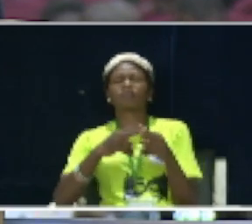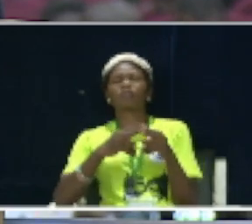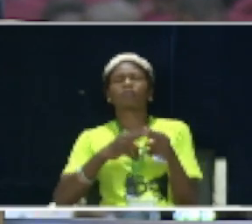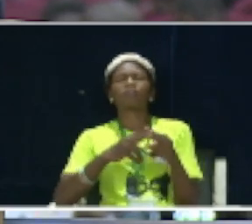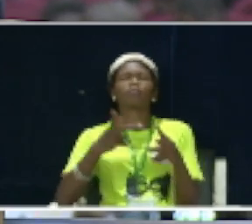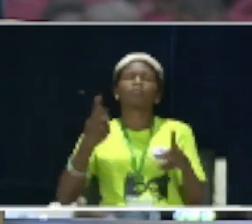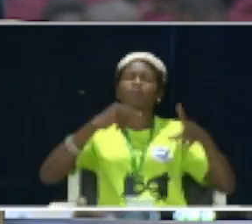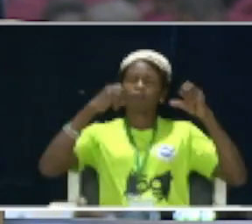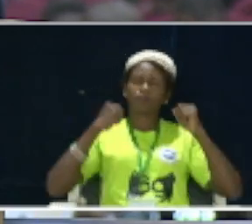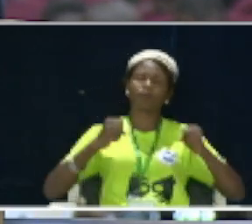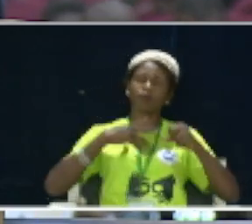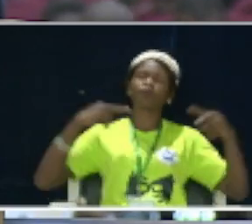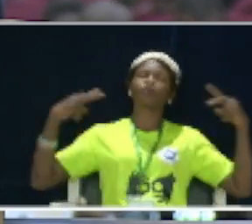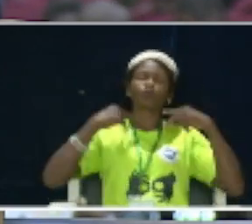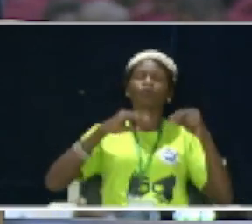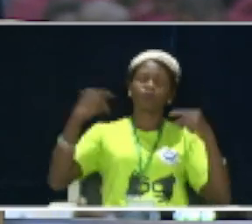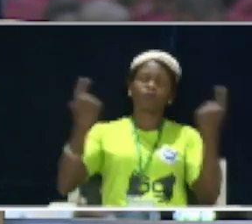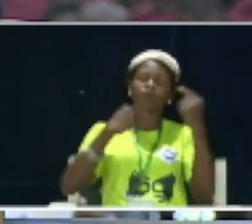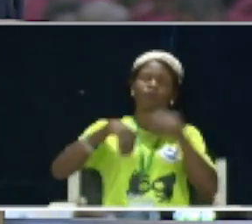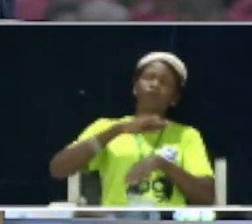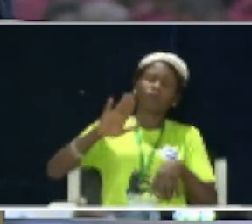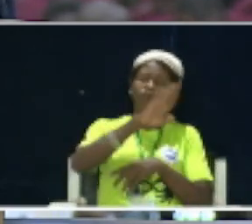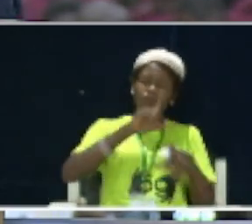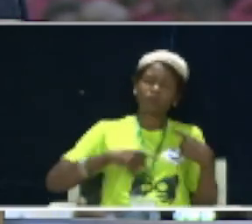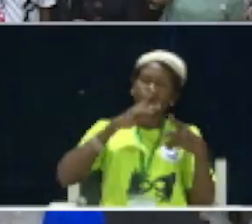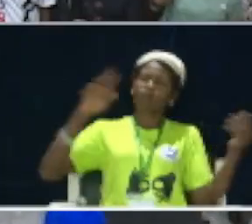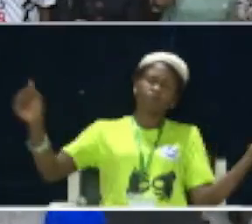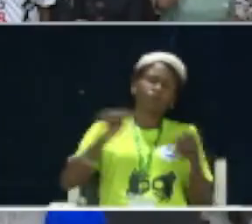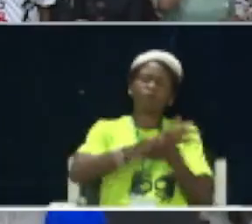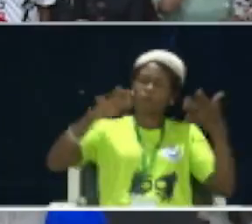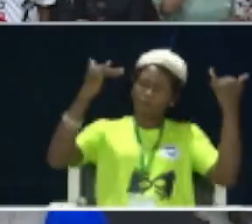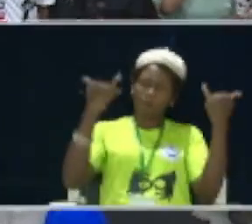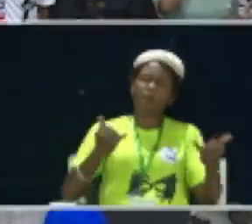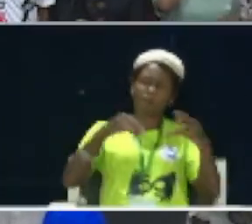The power and yoke of sin over your life, be destroyed now.